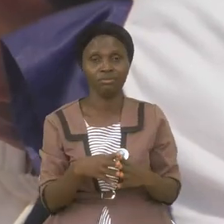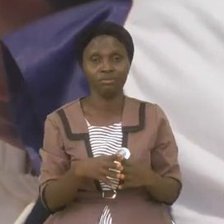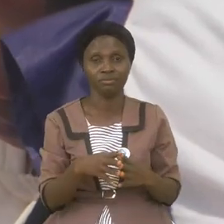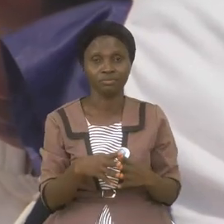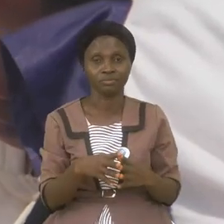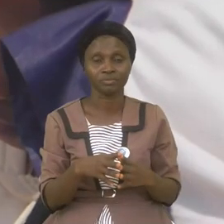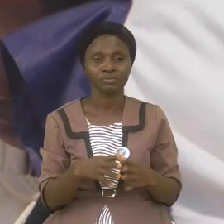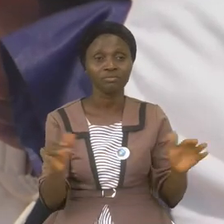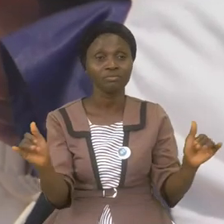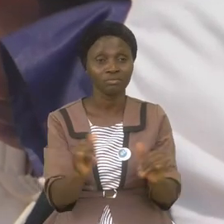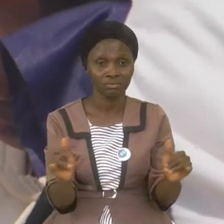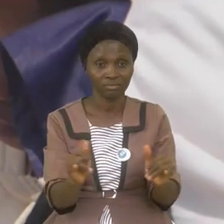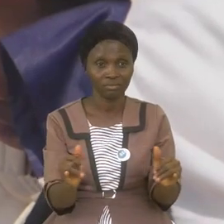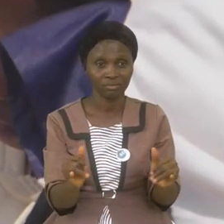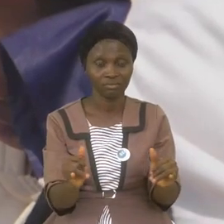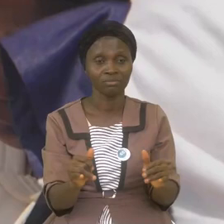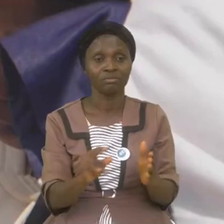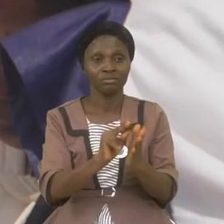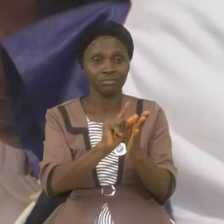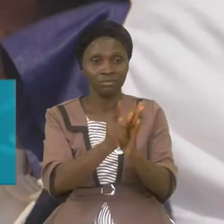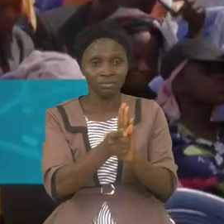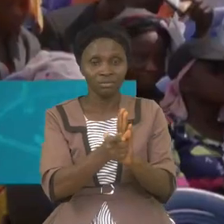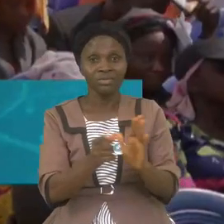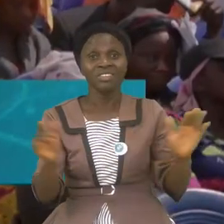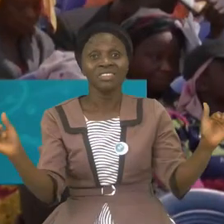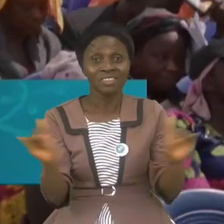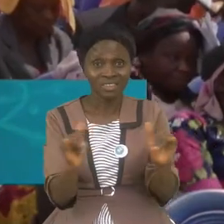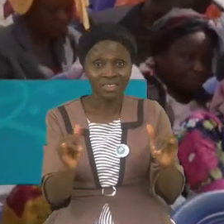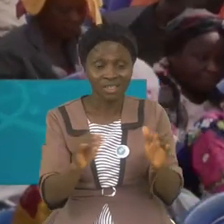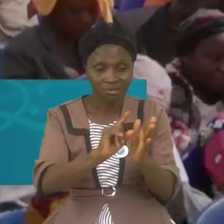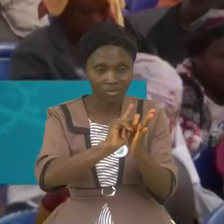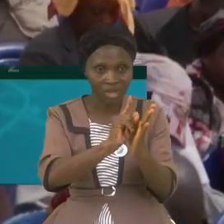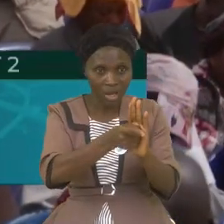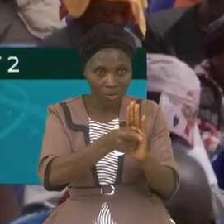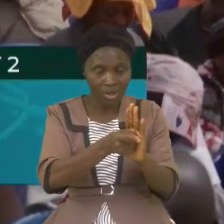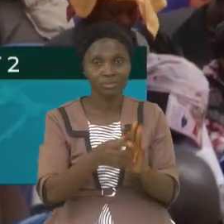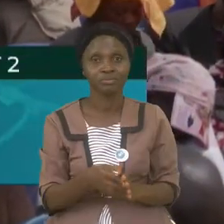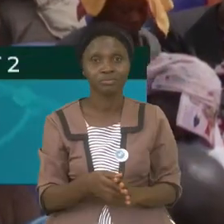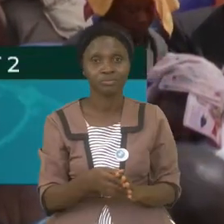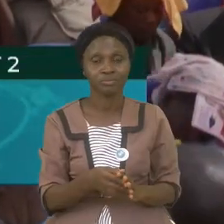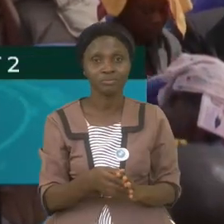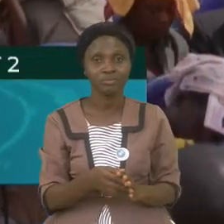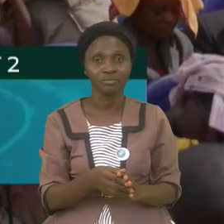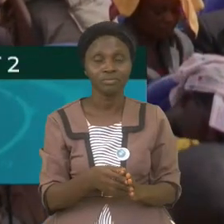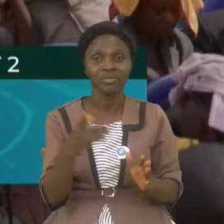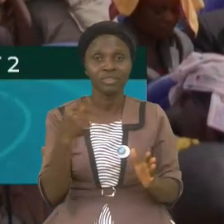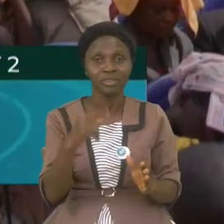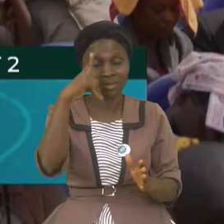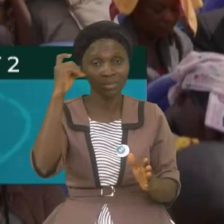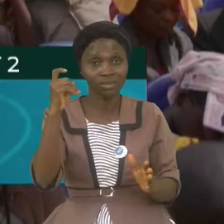the same hour, the same hour was the thing fulfilled